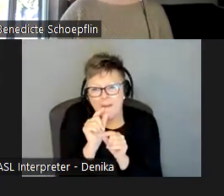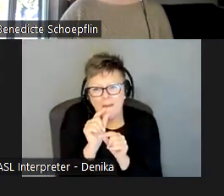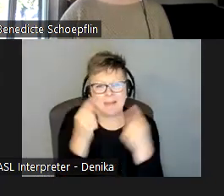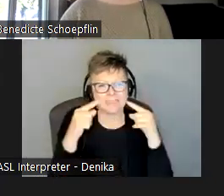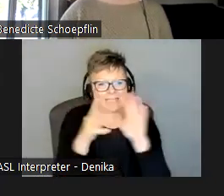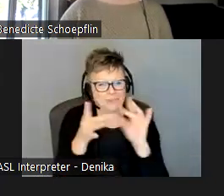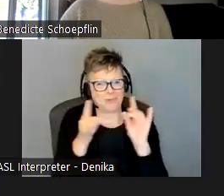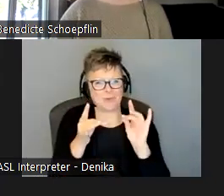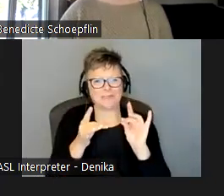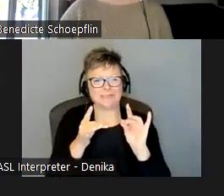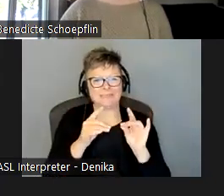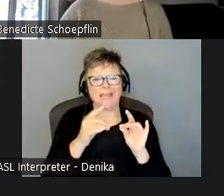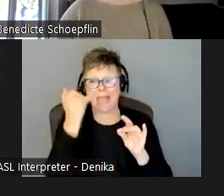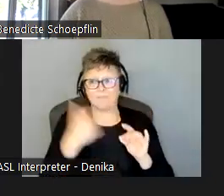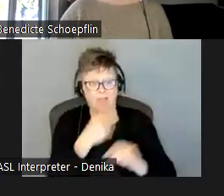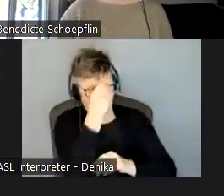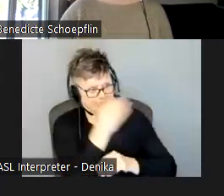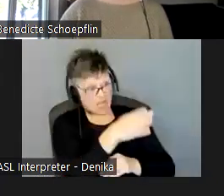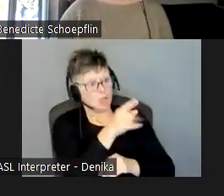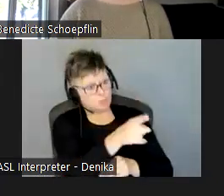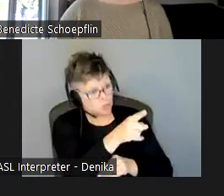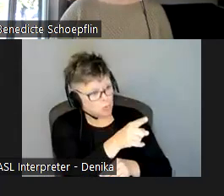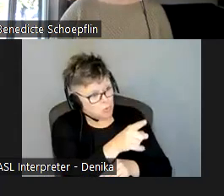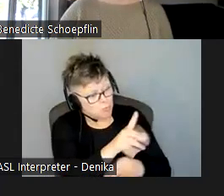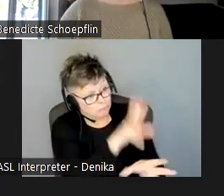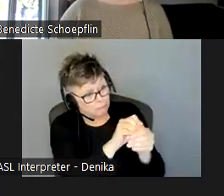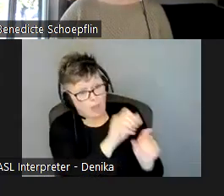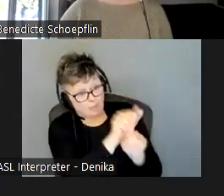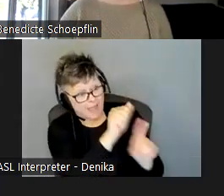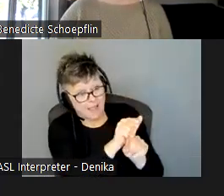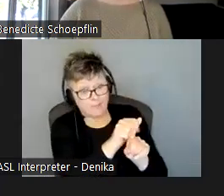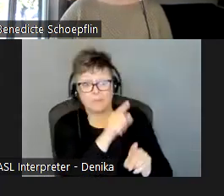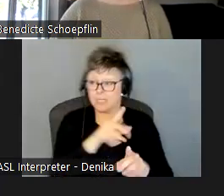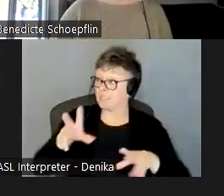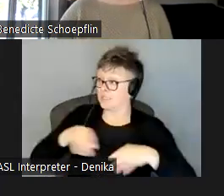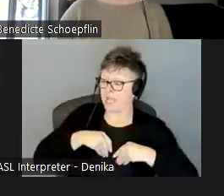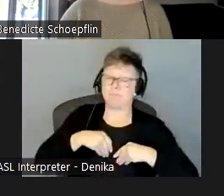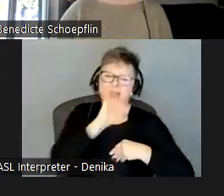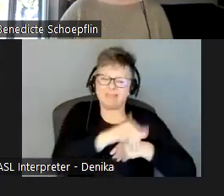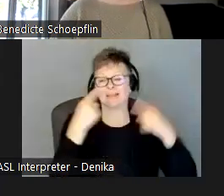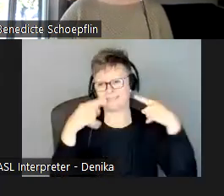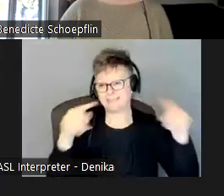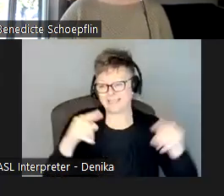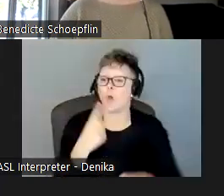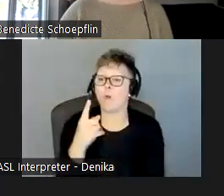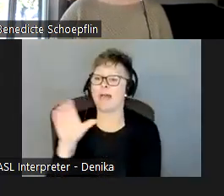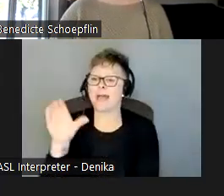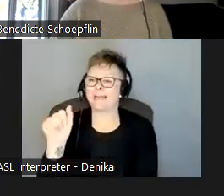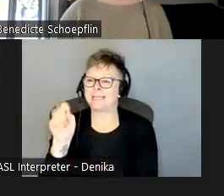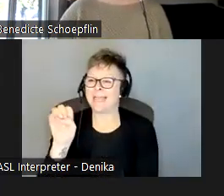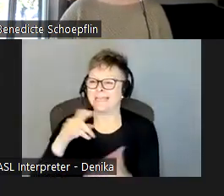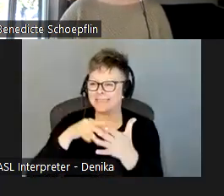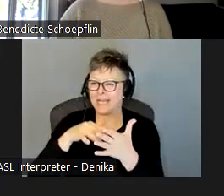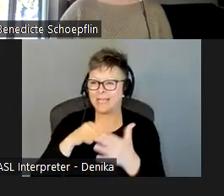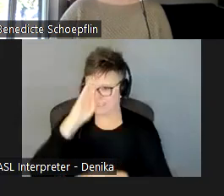people of them being part of a scam. So I have a little case study. I'm just going to go through it quickly. So the